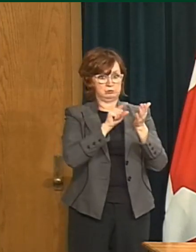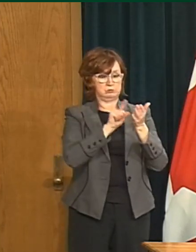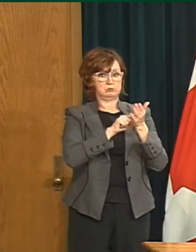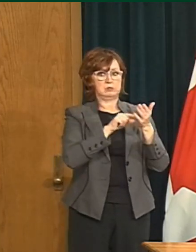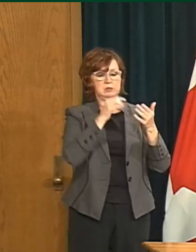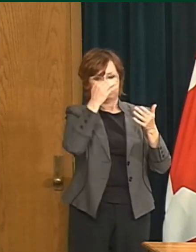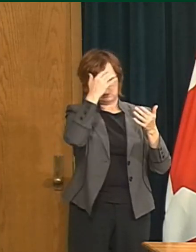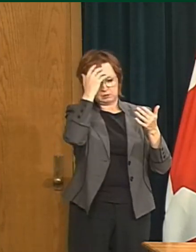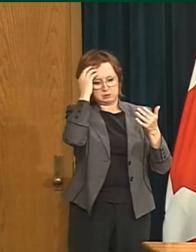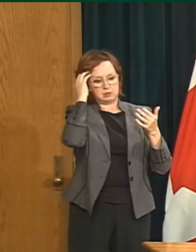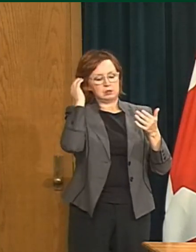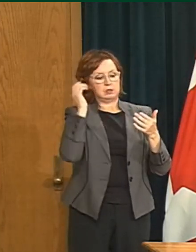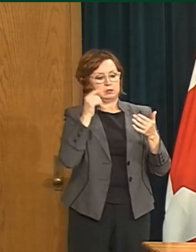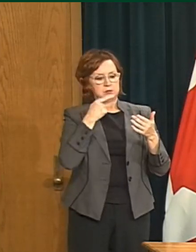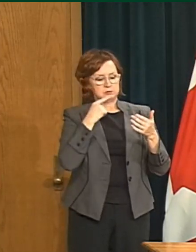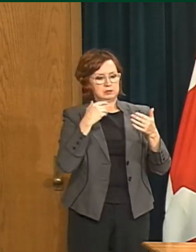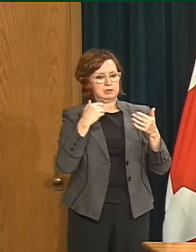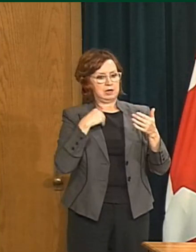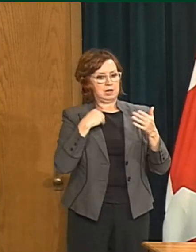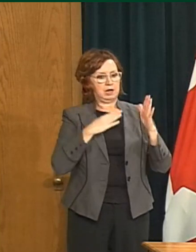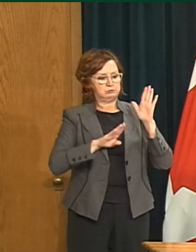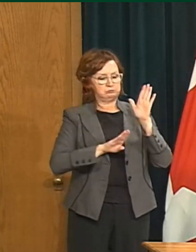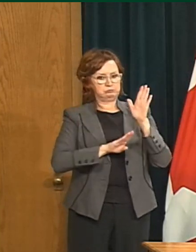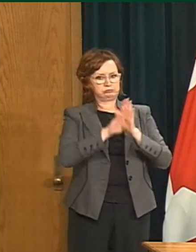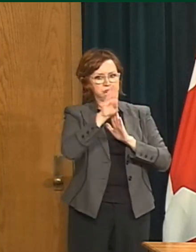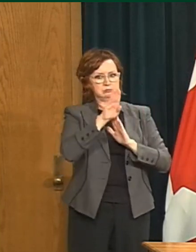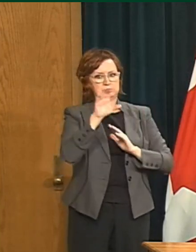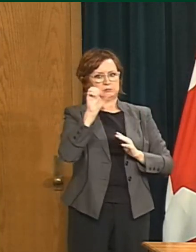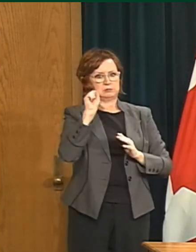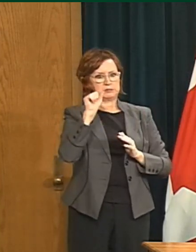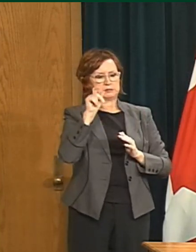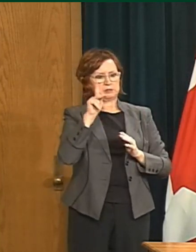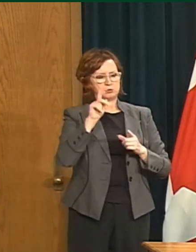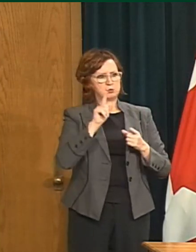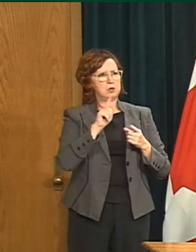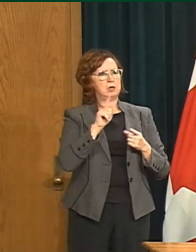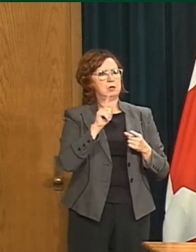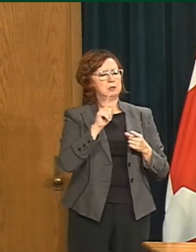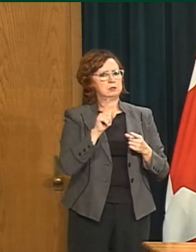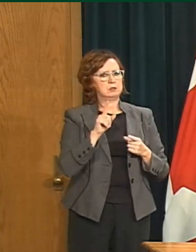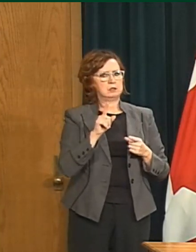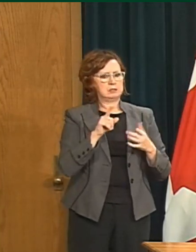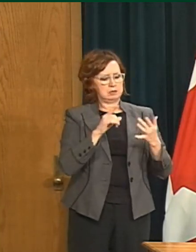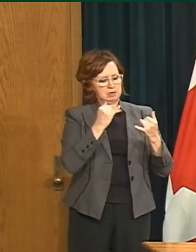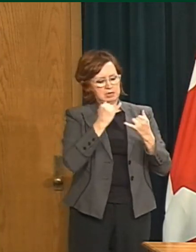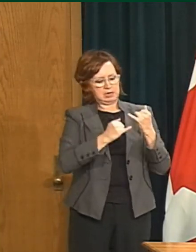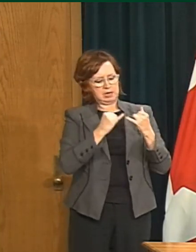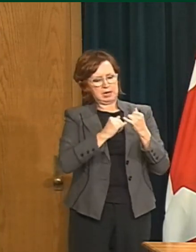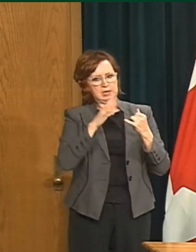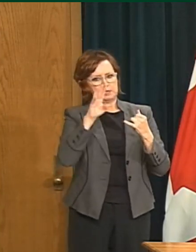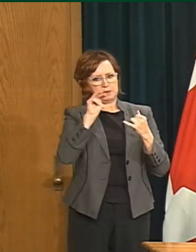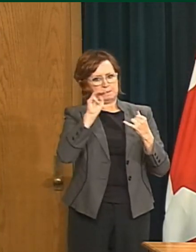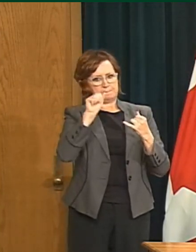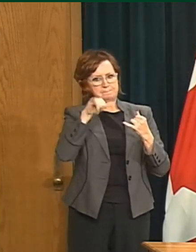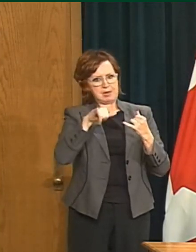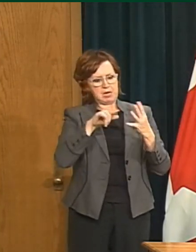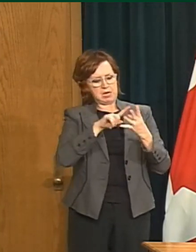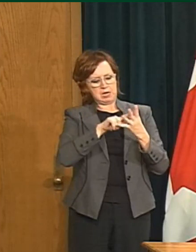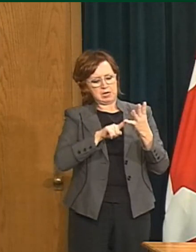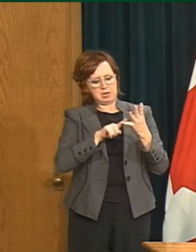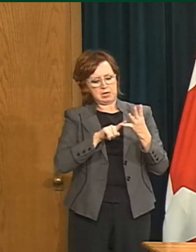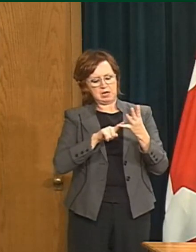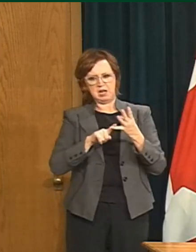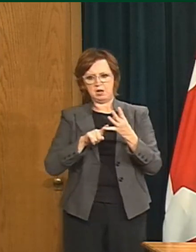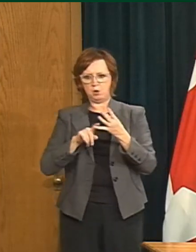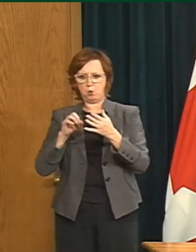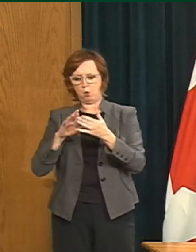peak for Saskatchewan, starting the ranges between around late May until it would be early